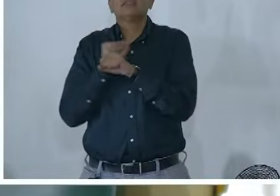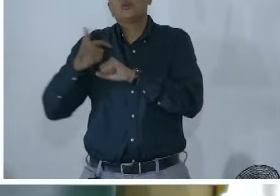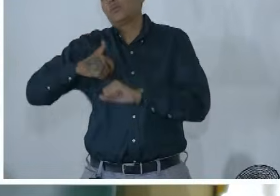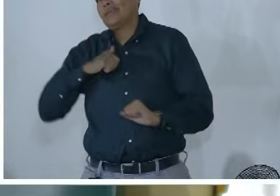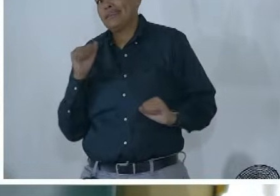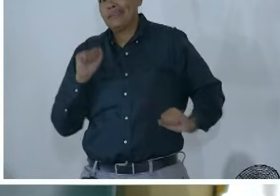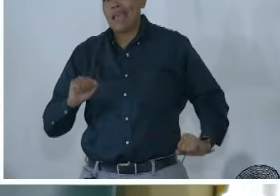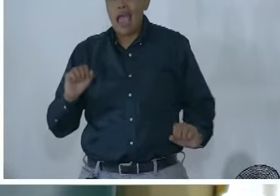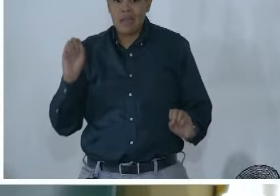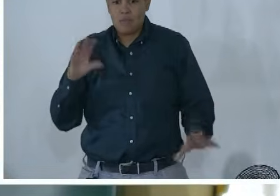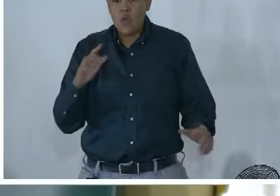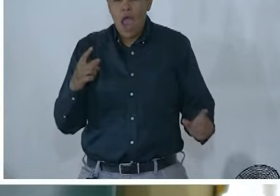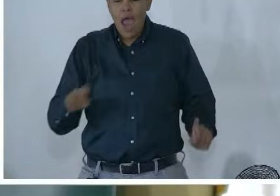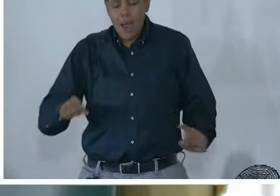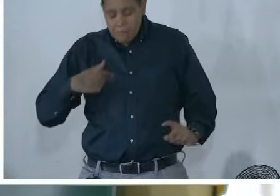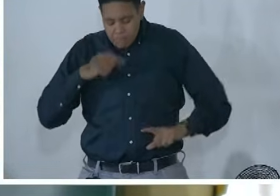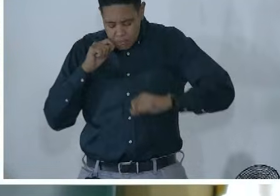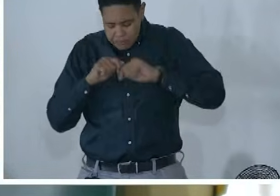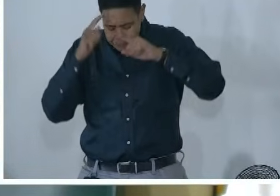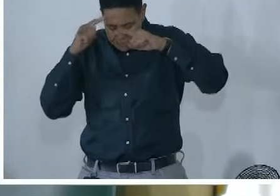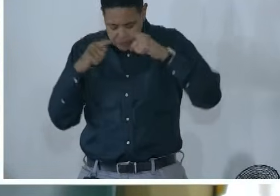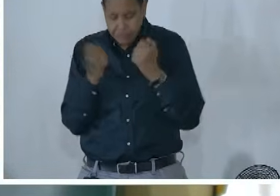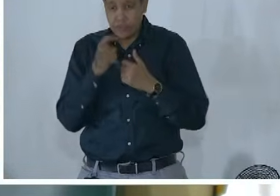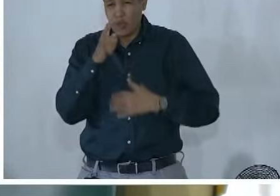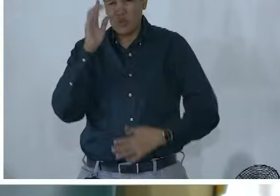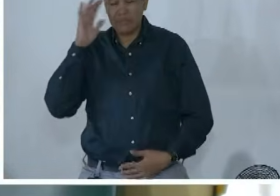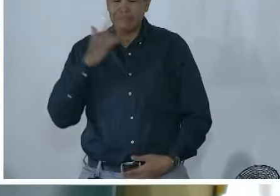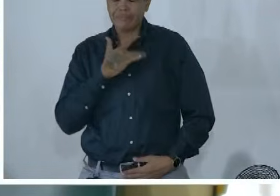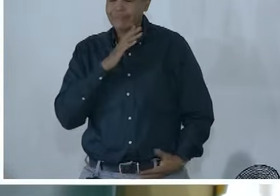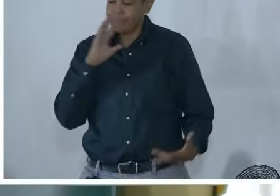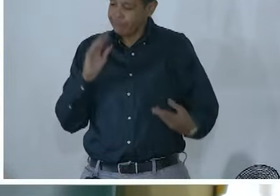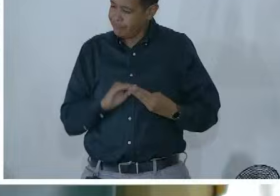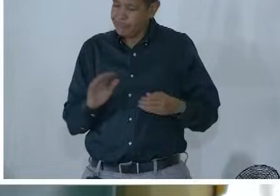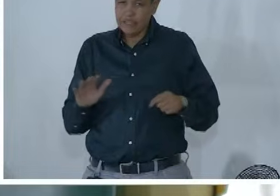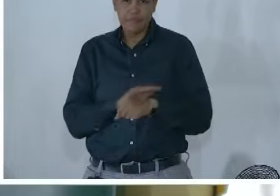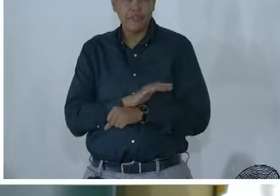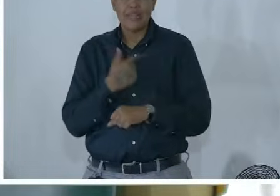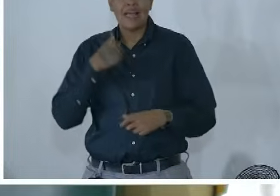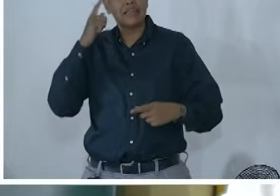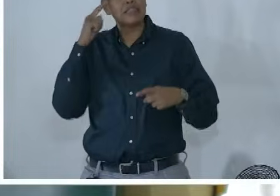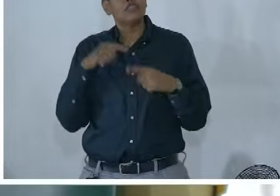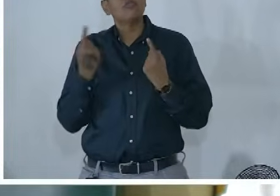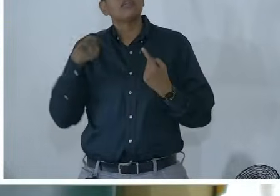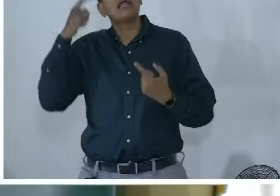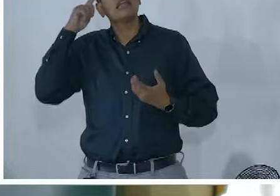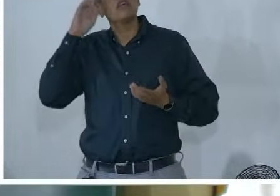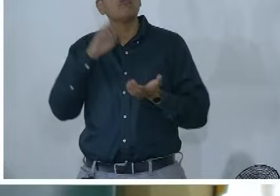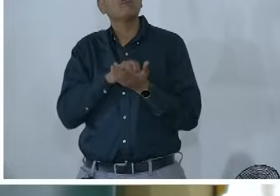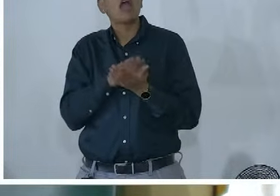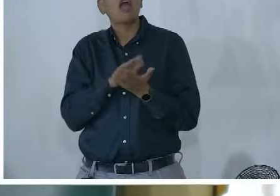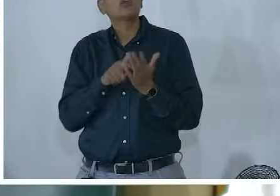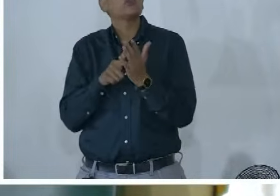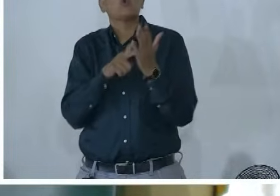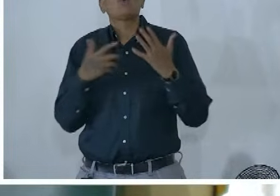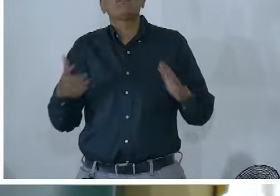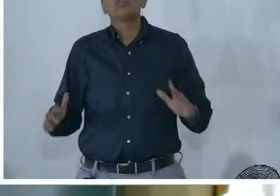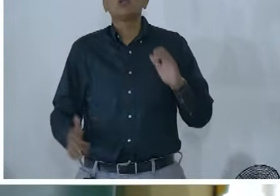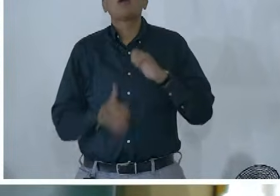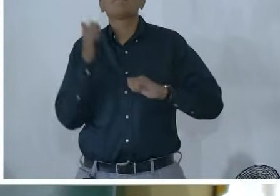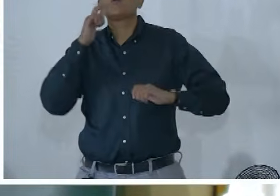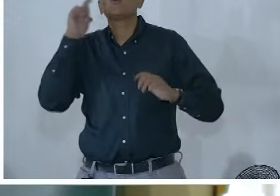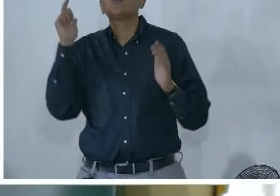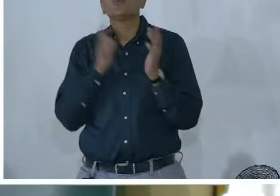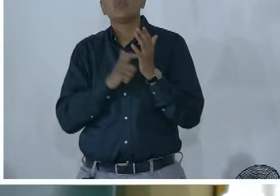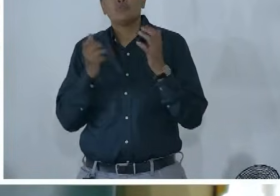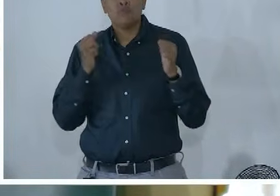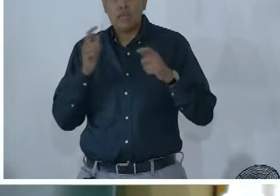can pull. And I disagree with you wholeheartedly. I think the record will show that the most